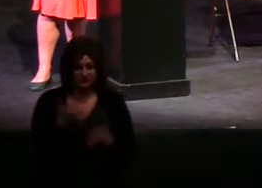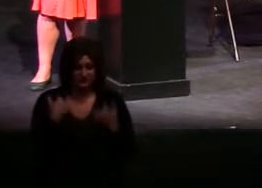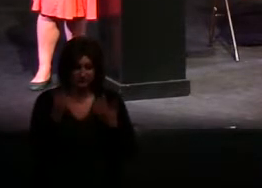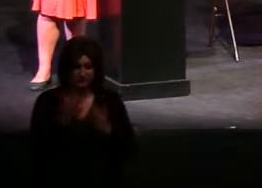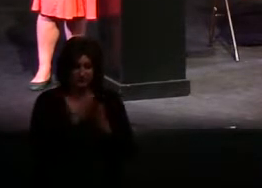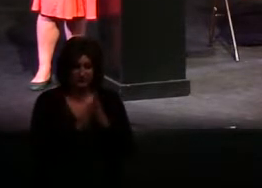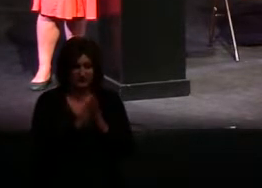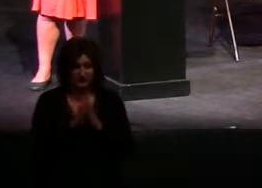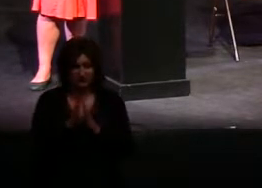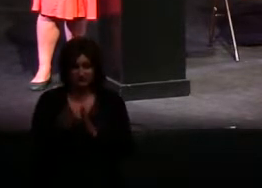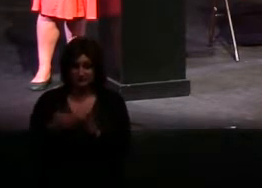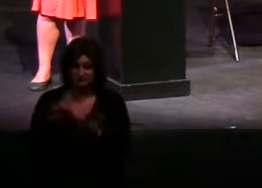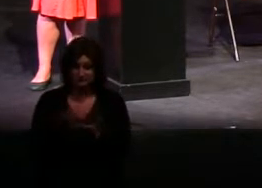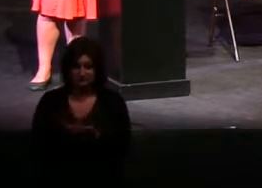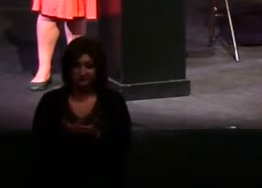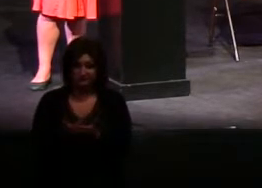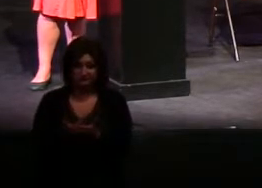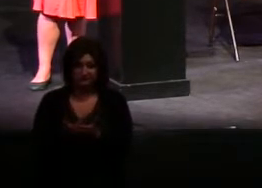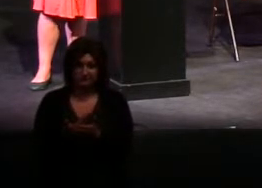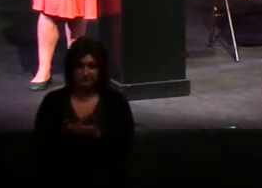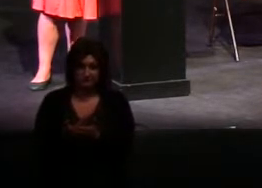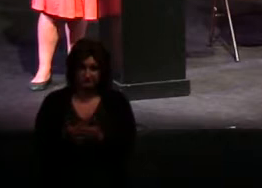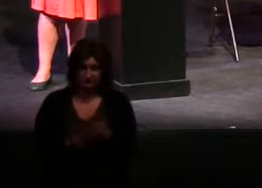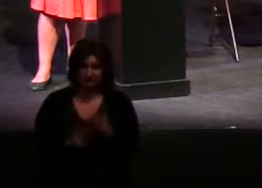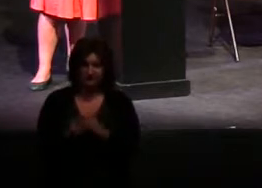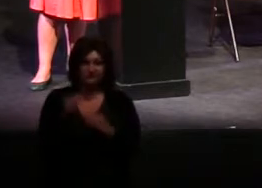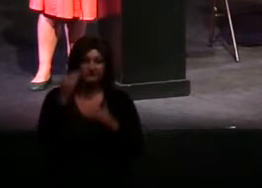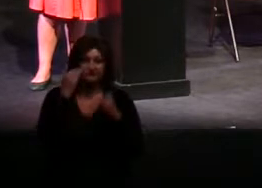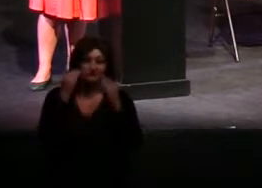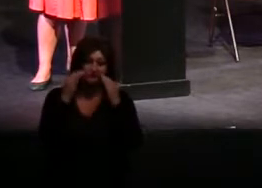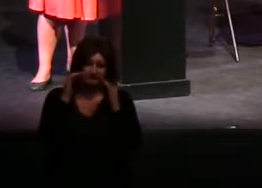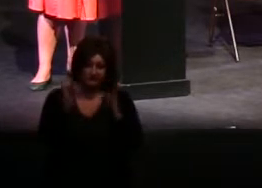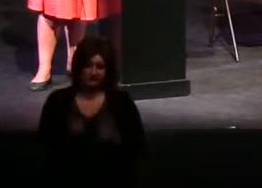traffics return, brought back to the familiar,